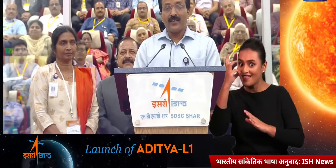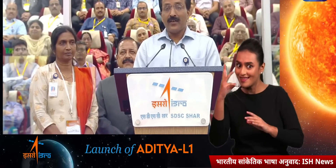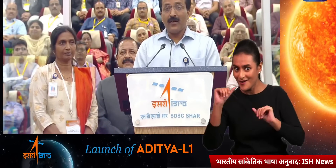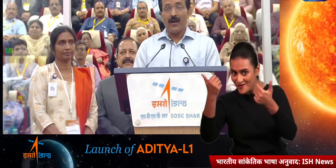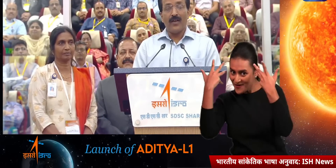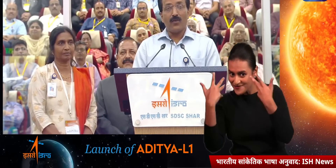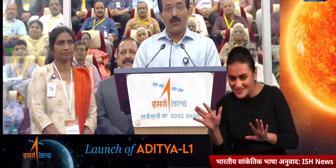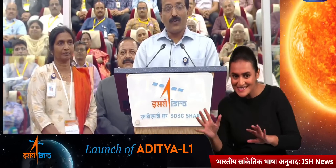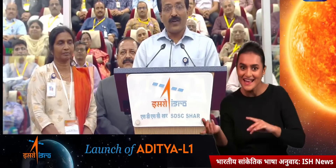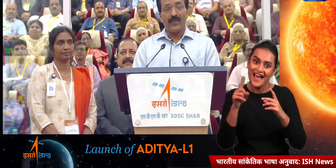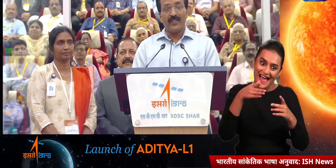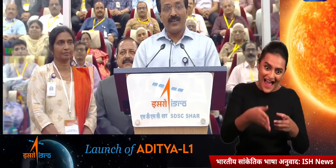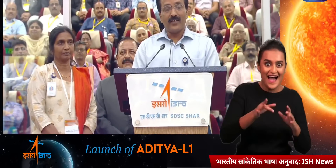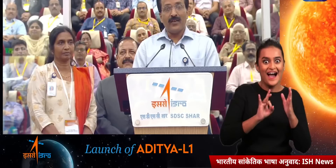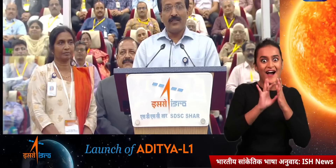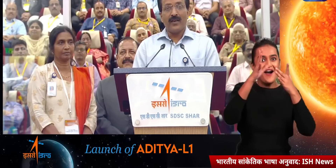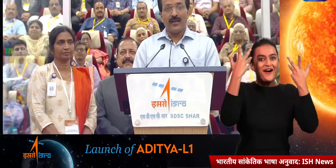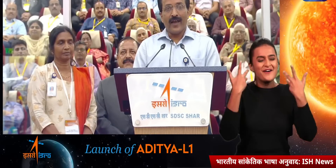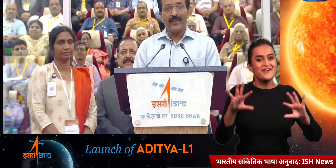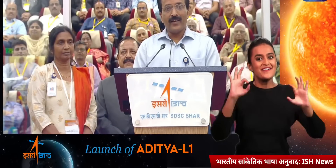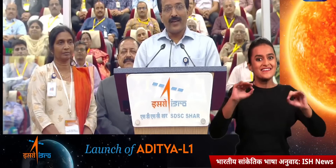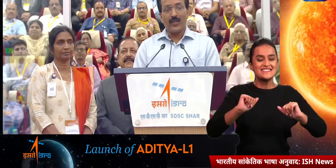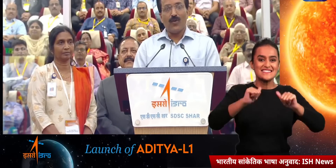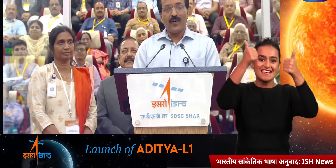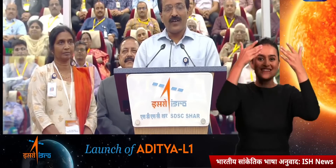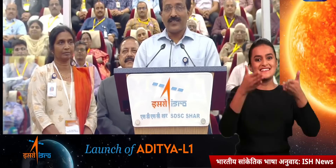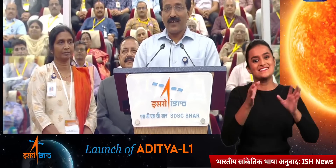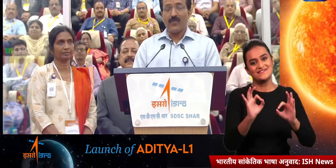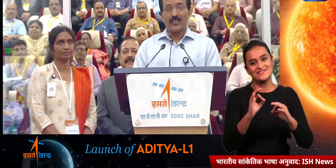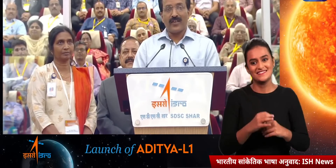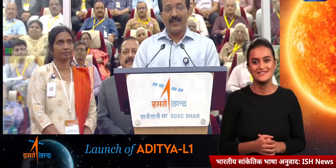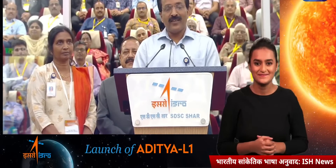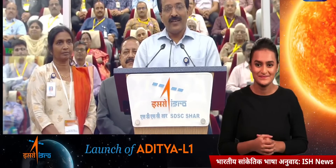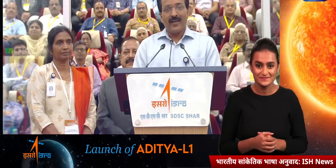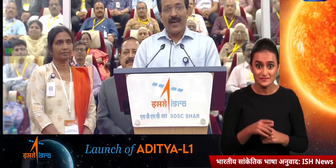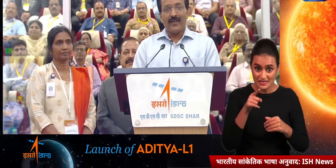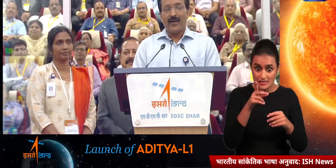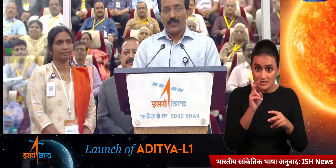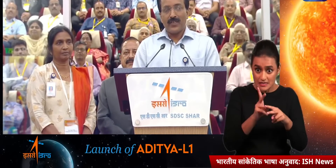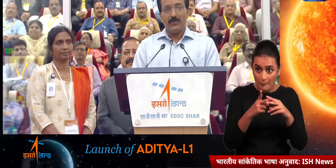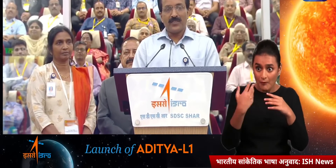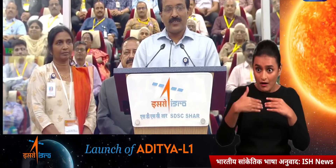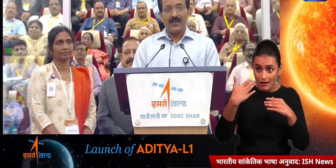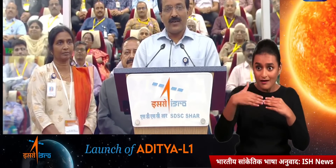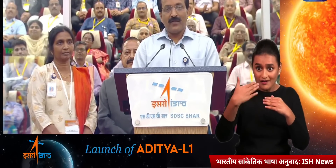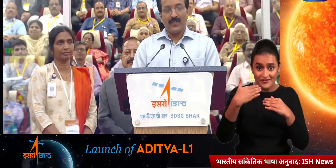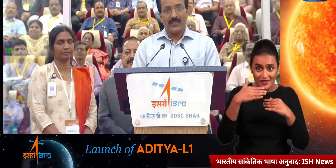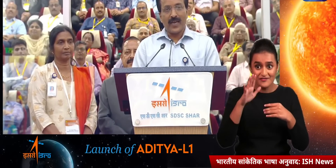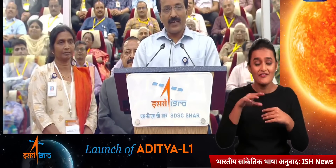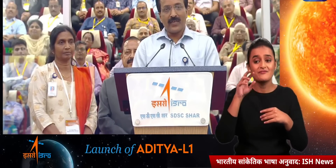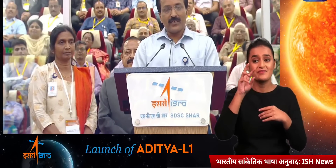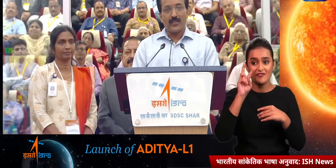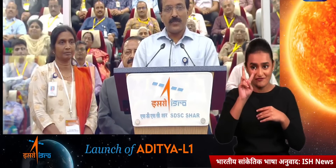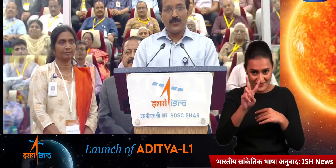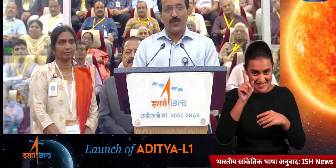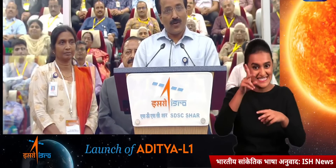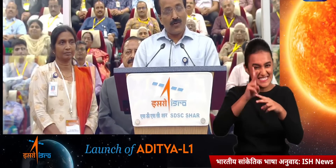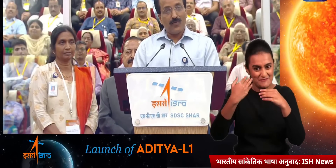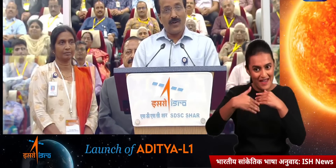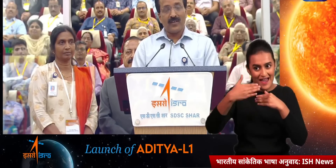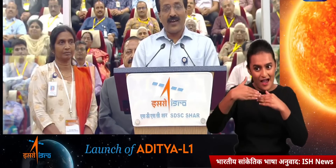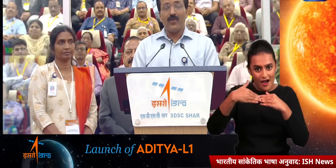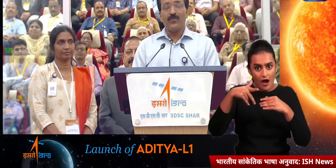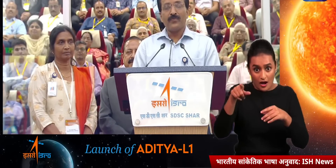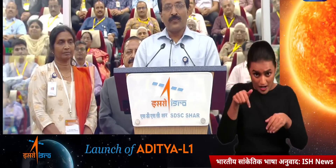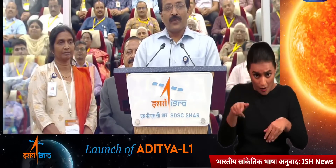activities, and all of you are aware that the lander and the rover are still functioning, and our team is with the scientific instruments doing a lot